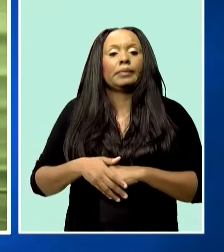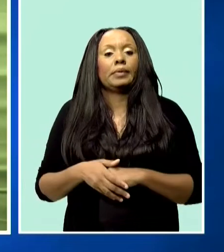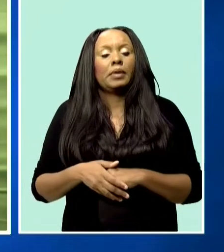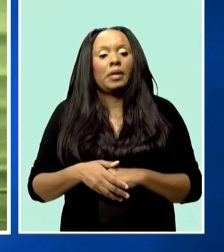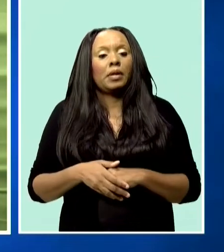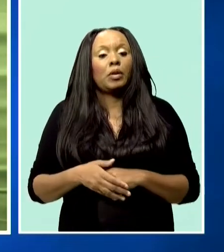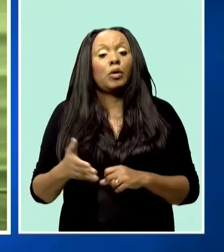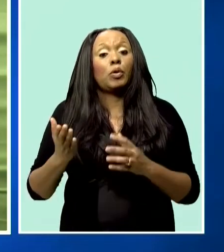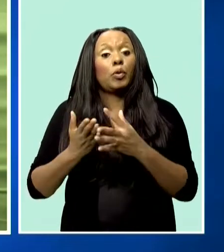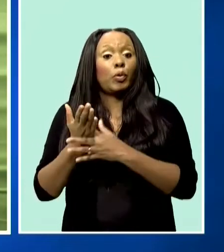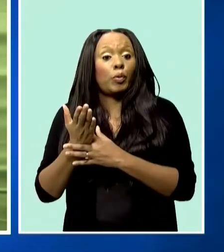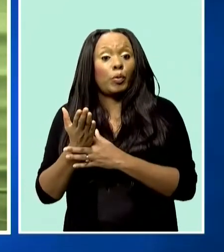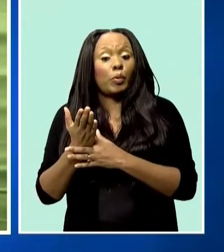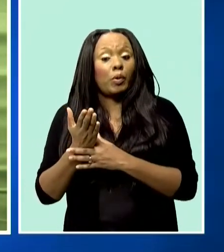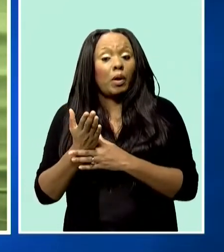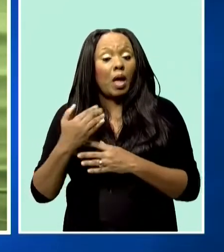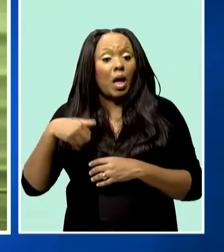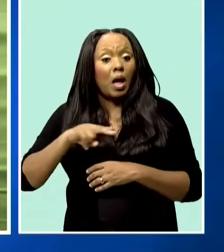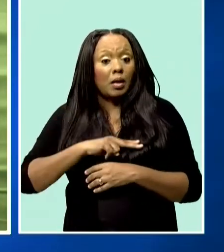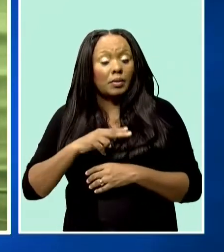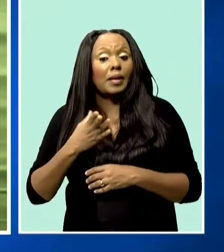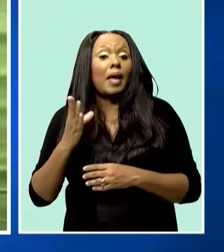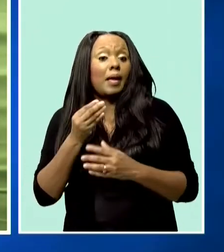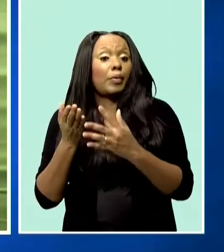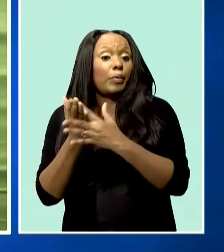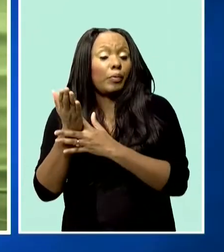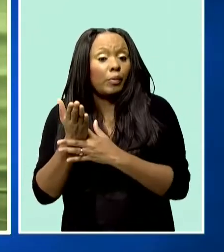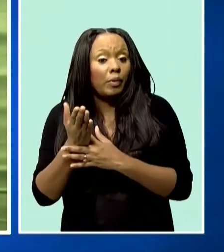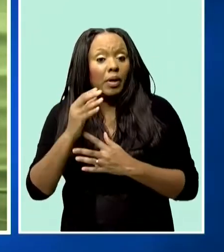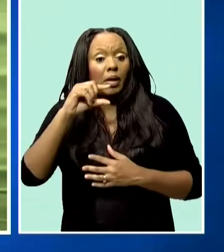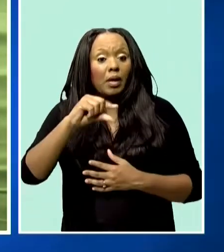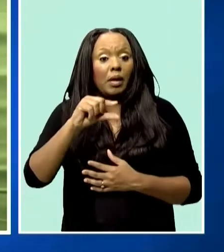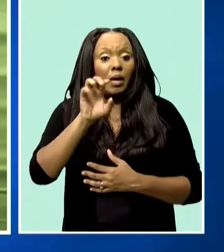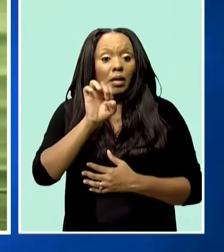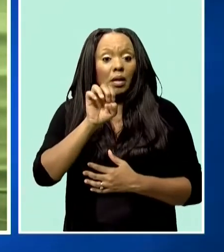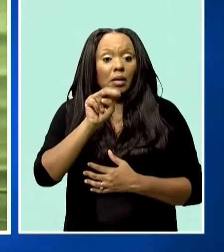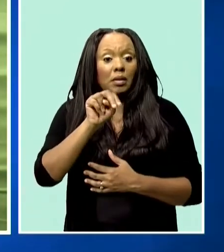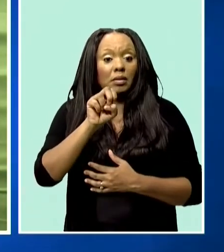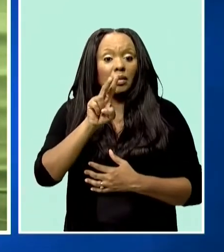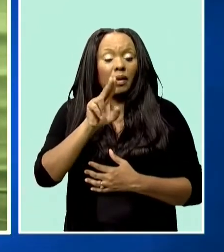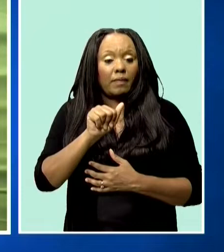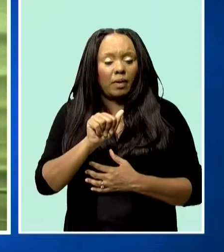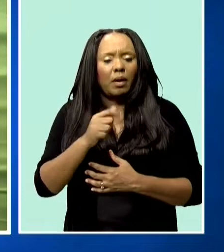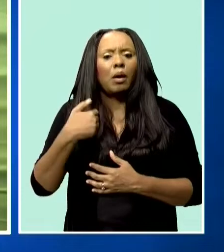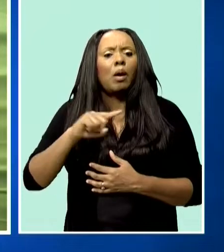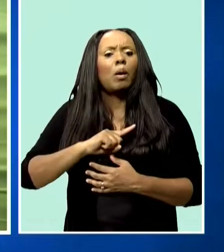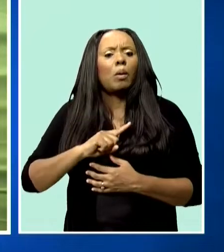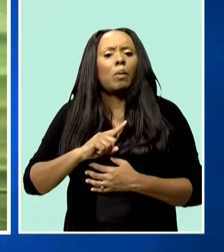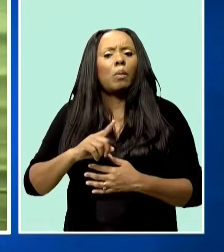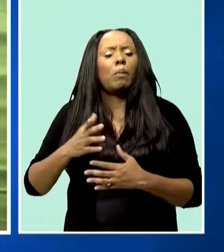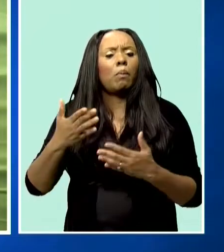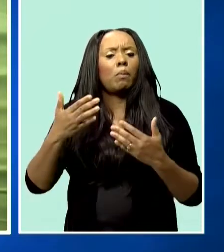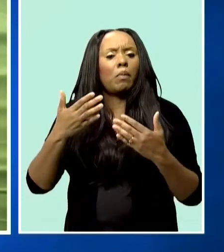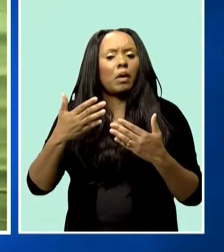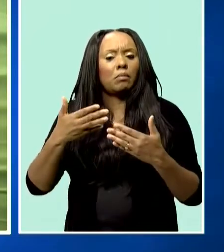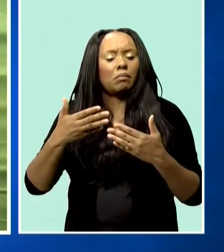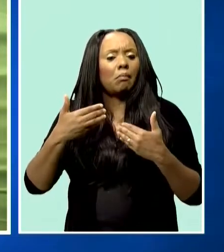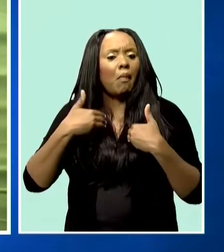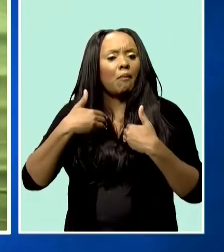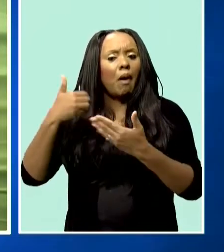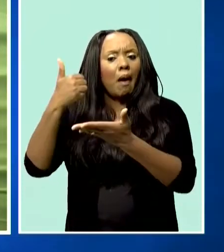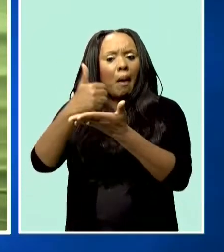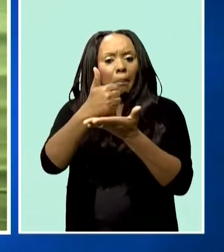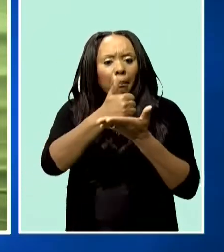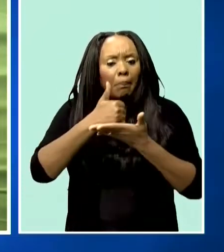Geneva. And we are honored that Barbados was able to benefit from the myriad of assistance which is available and look forward to continuing support